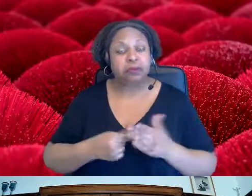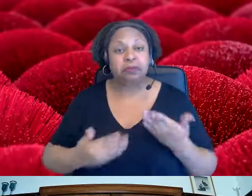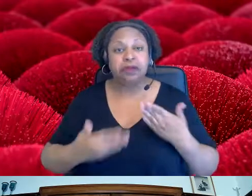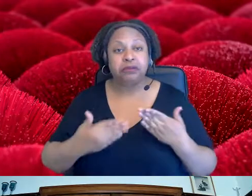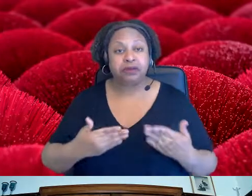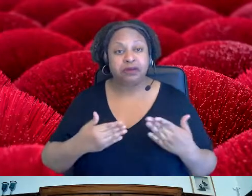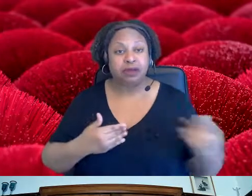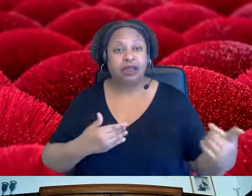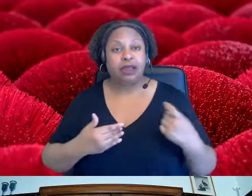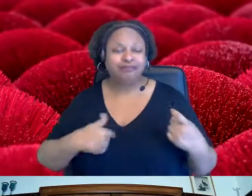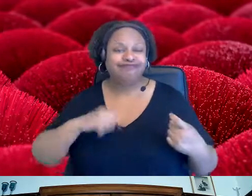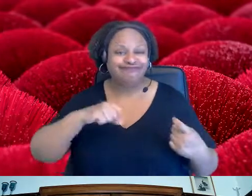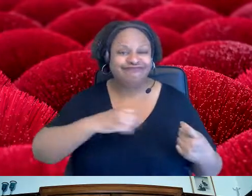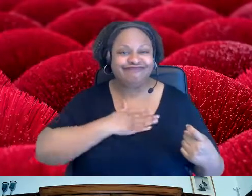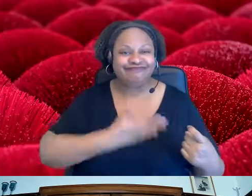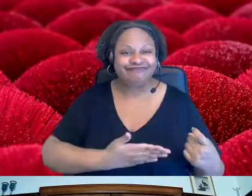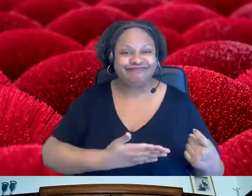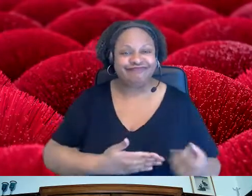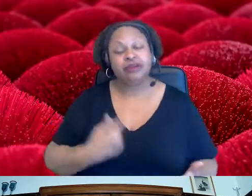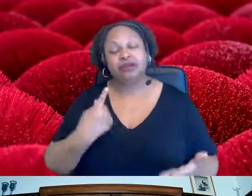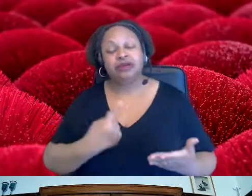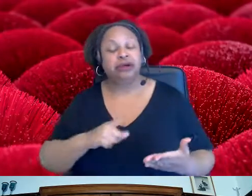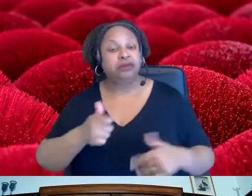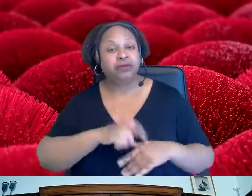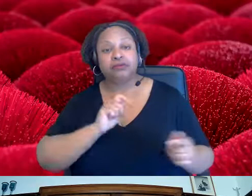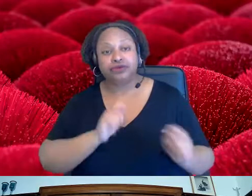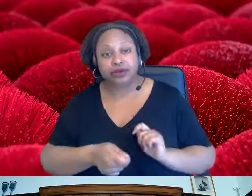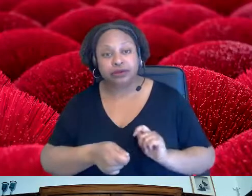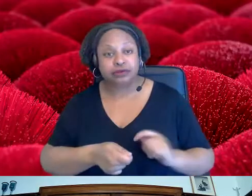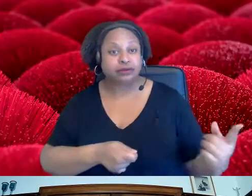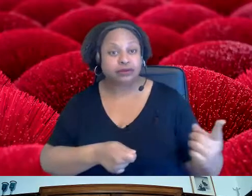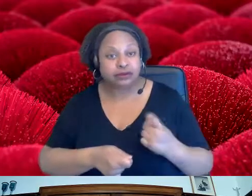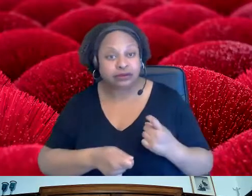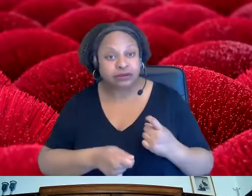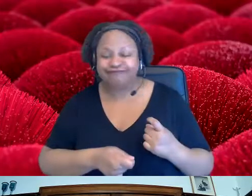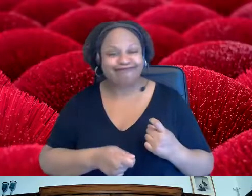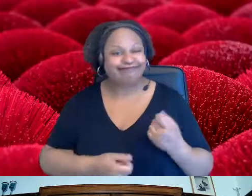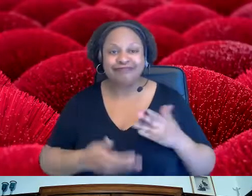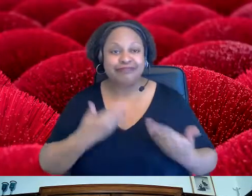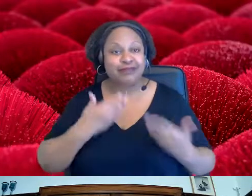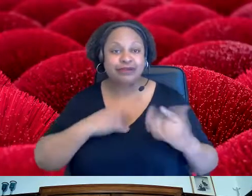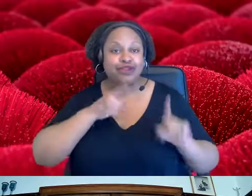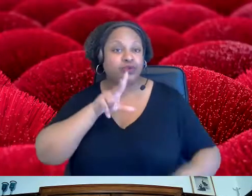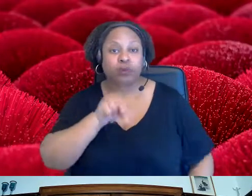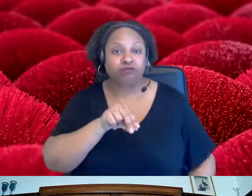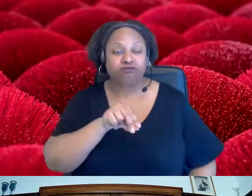one point we say no, depending on that. But yes, when you have those